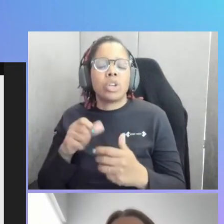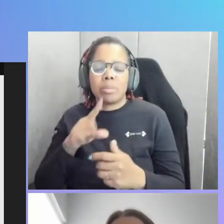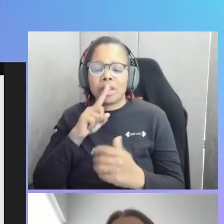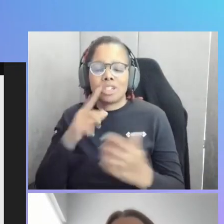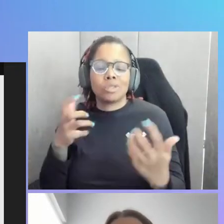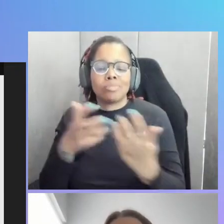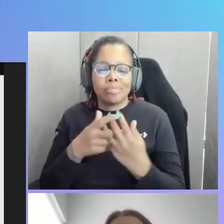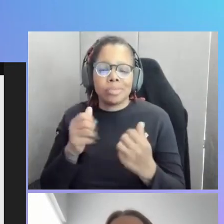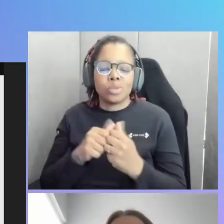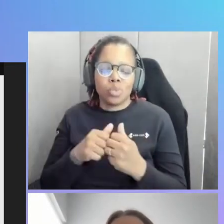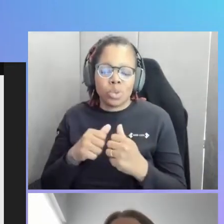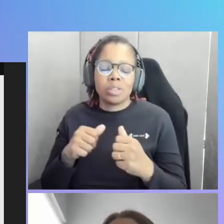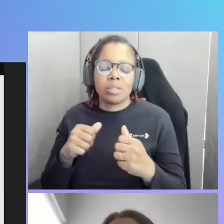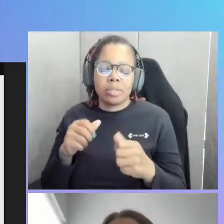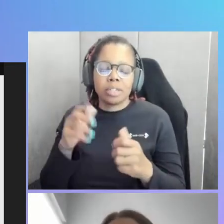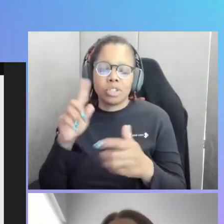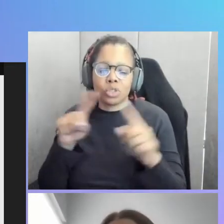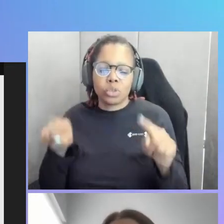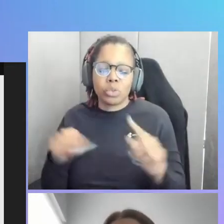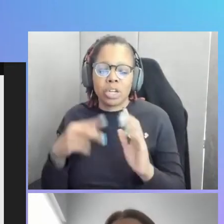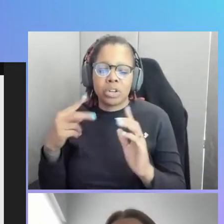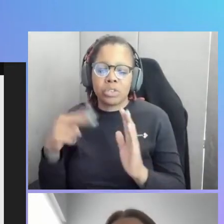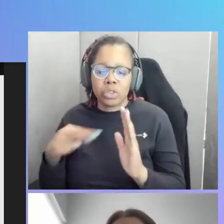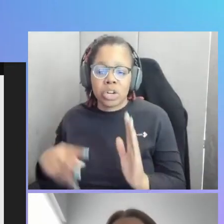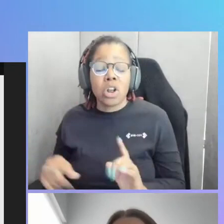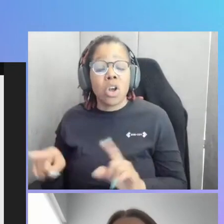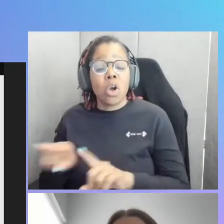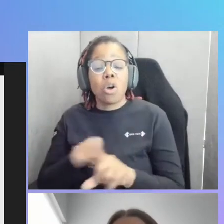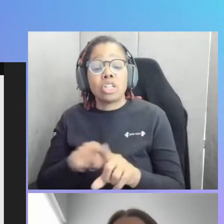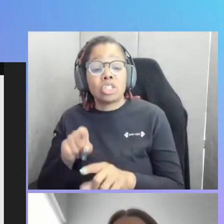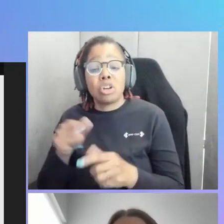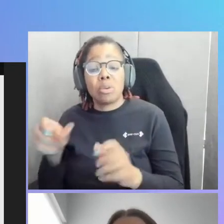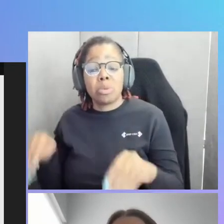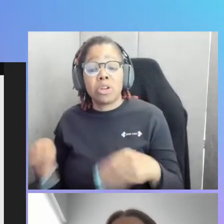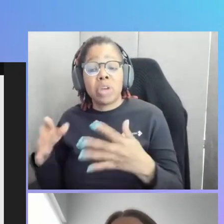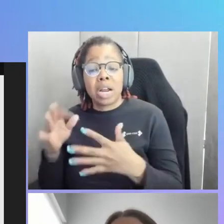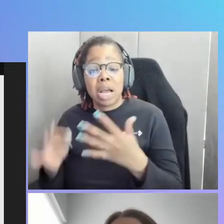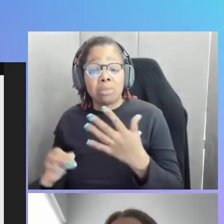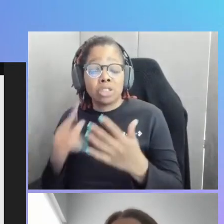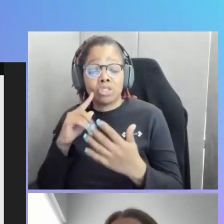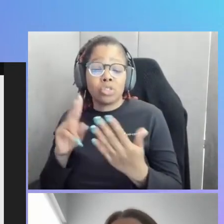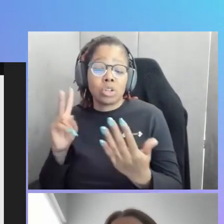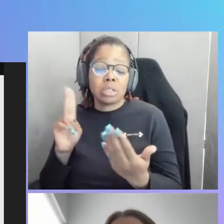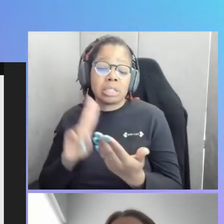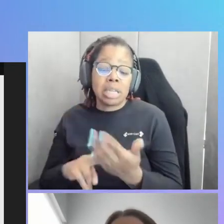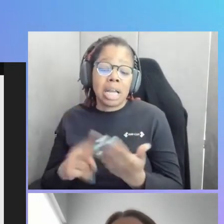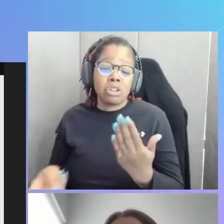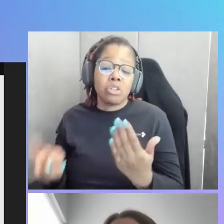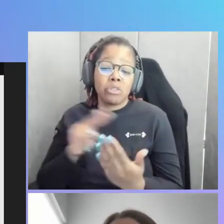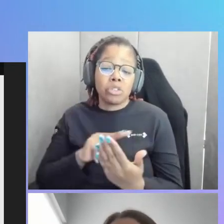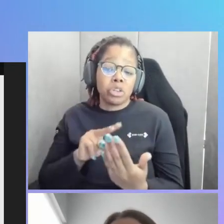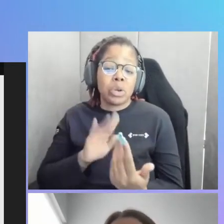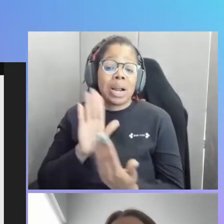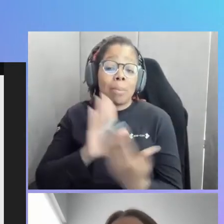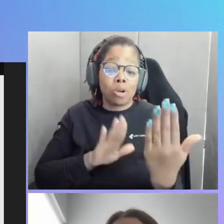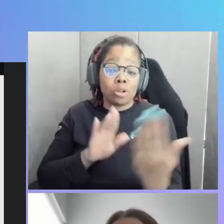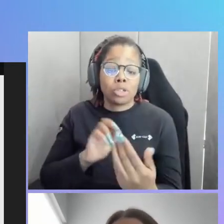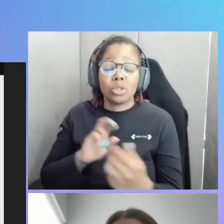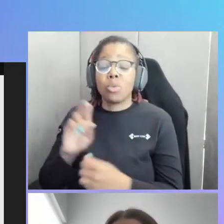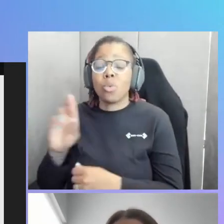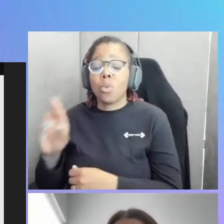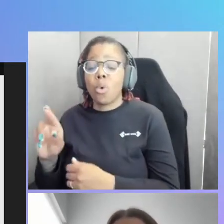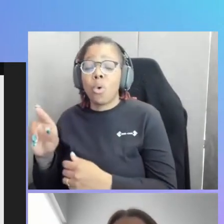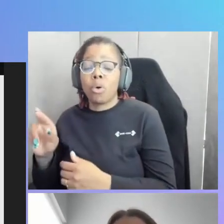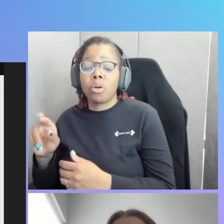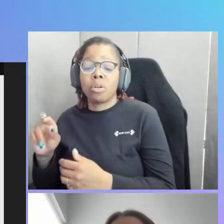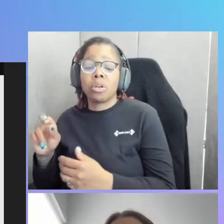compatible. Also provide options for them to sign and review in person or in advance if they are comfortable